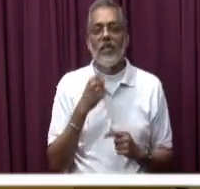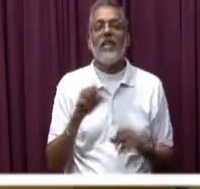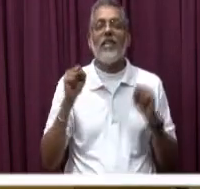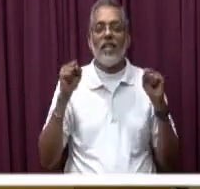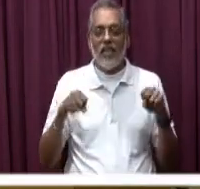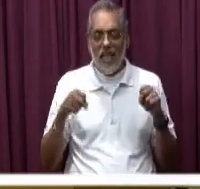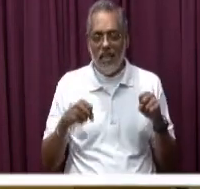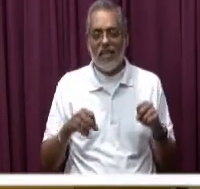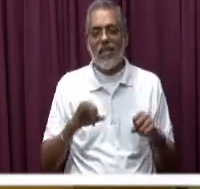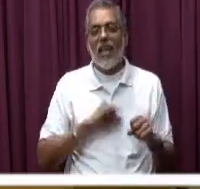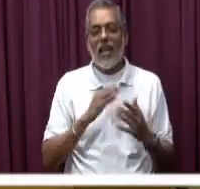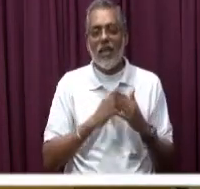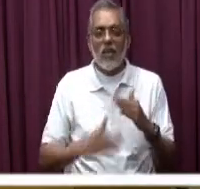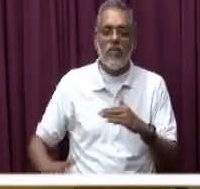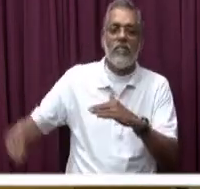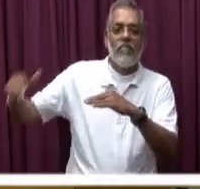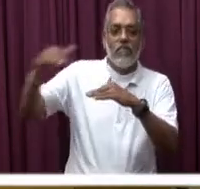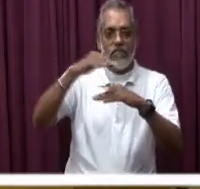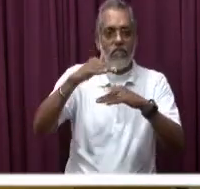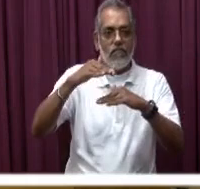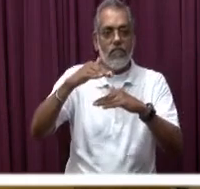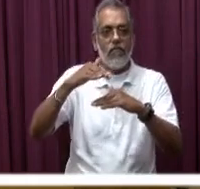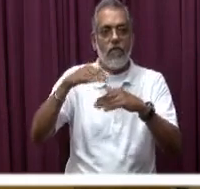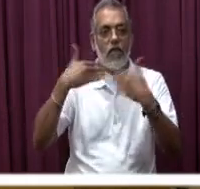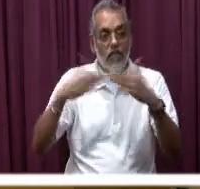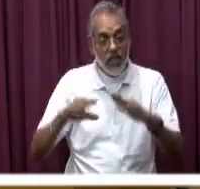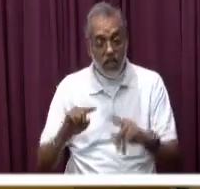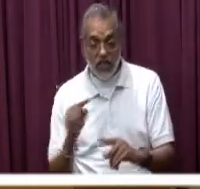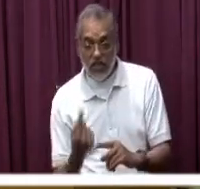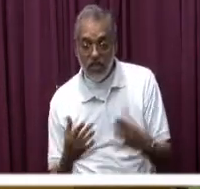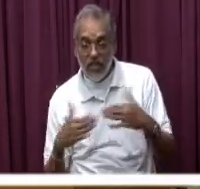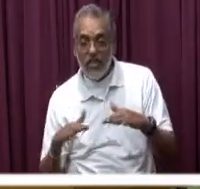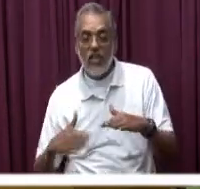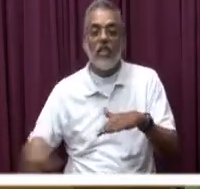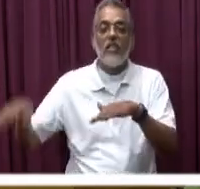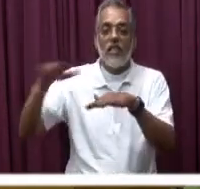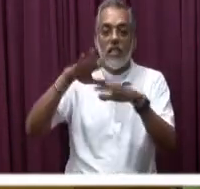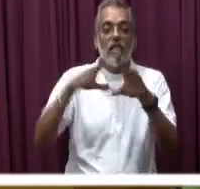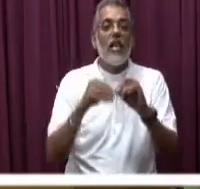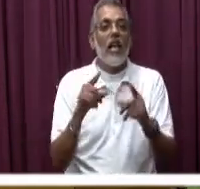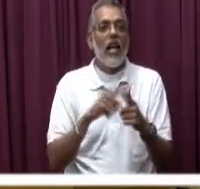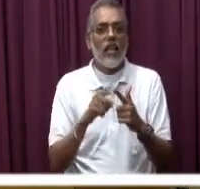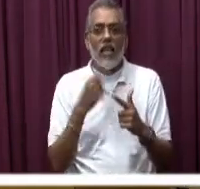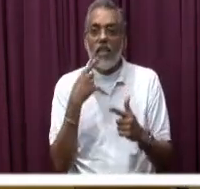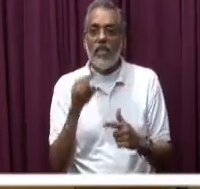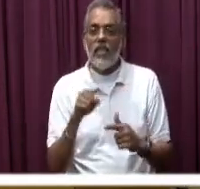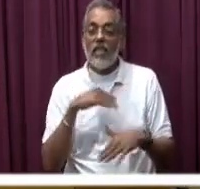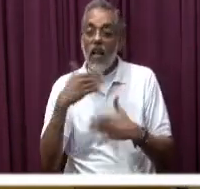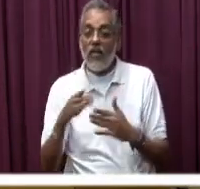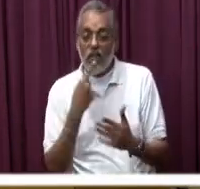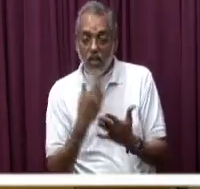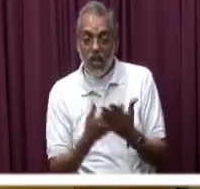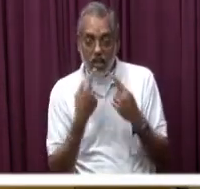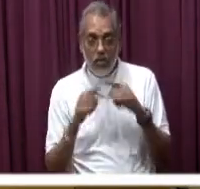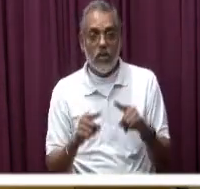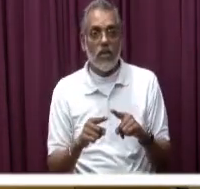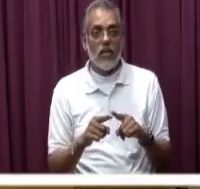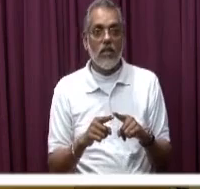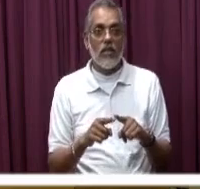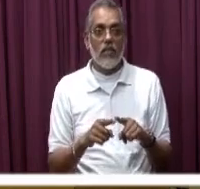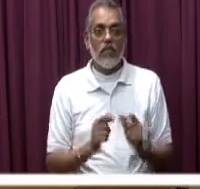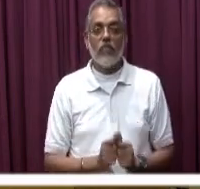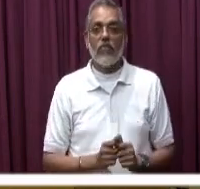then we could go to the next stage. And in the next stage of the text, he says, each stage starts with, don't be afraid,